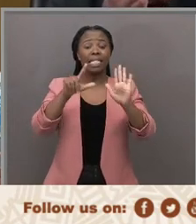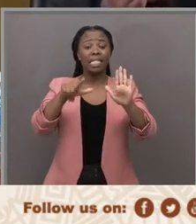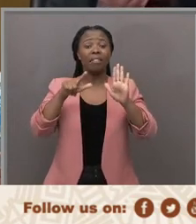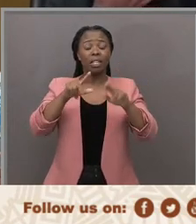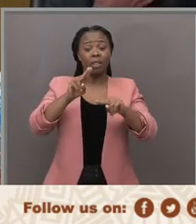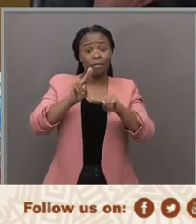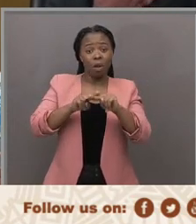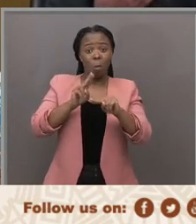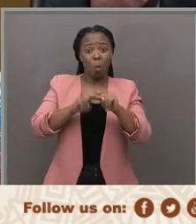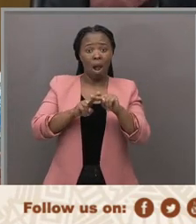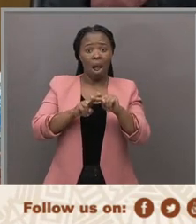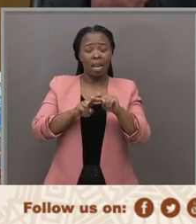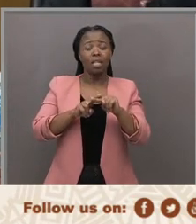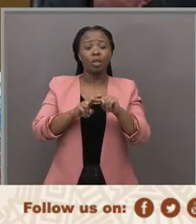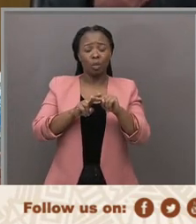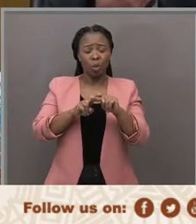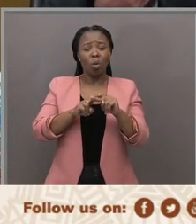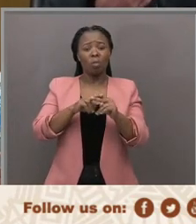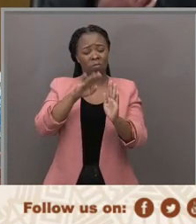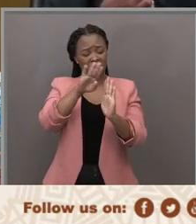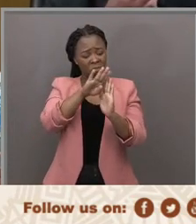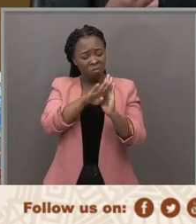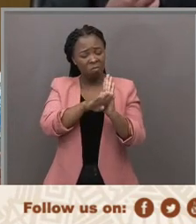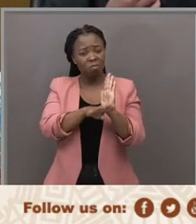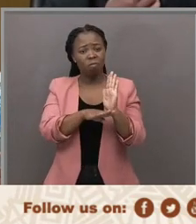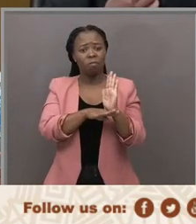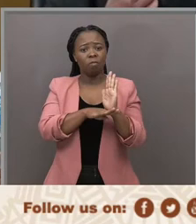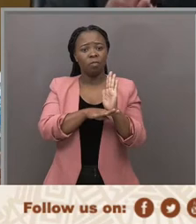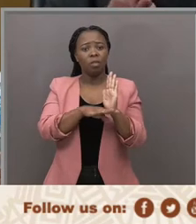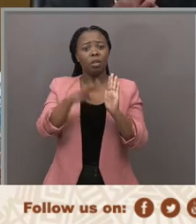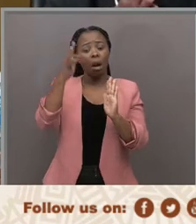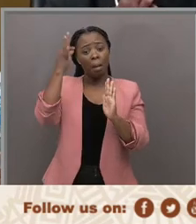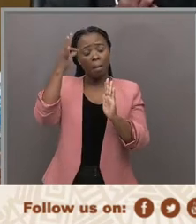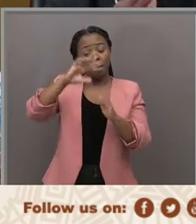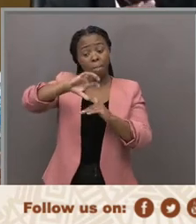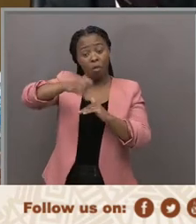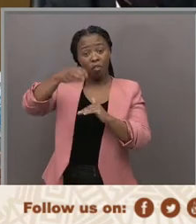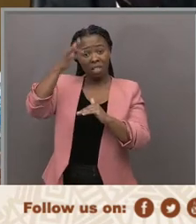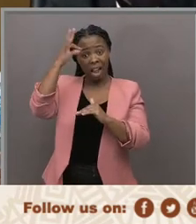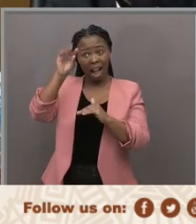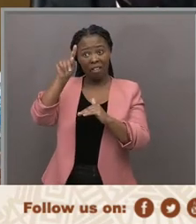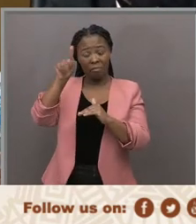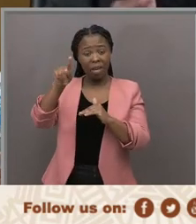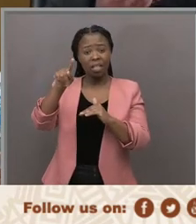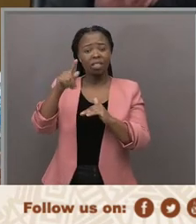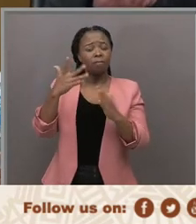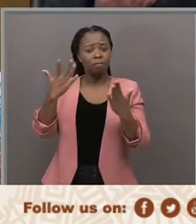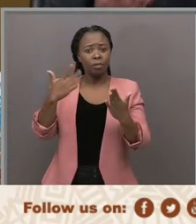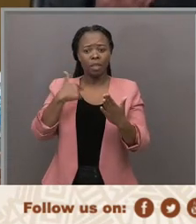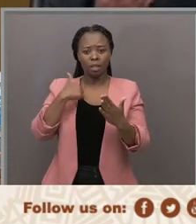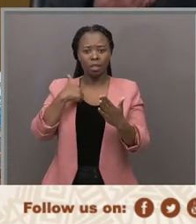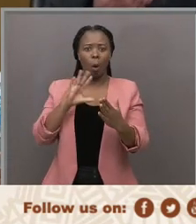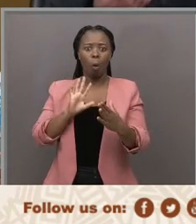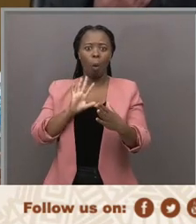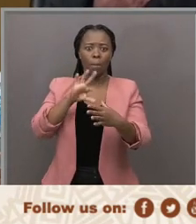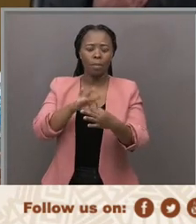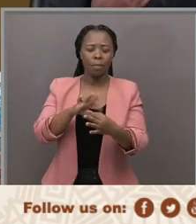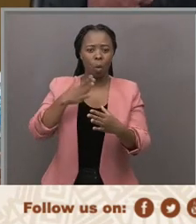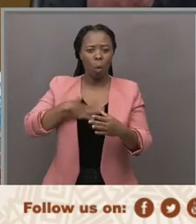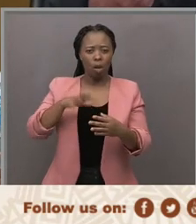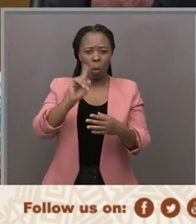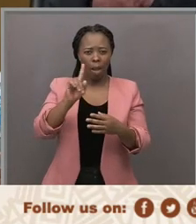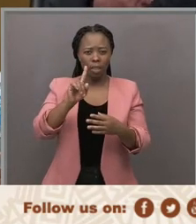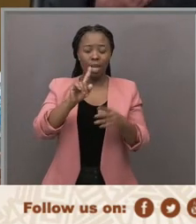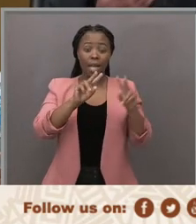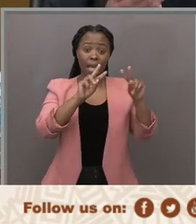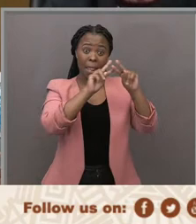the findings are damning, and the provincial government can, all we want to make a commitment to is that we are going to work with